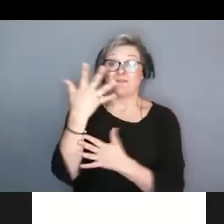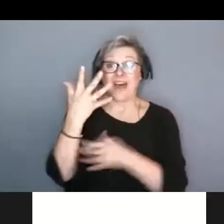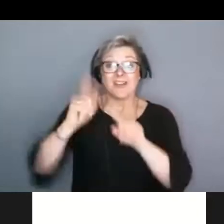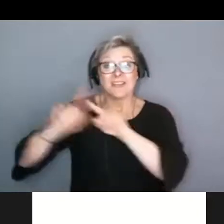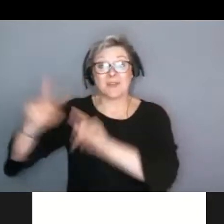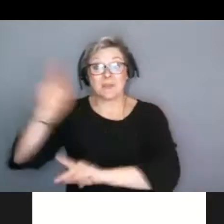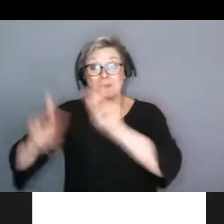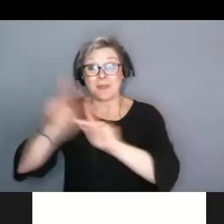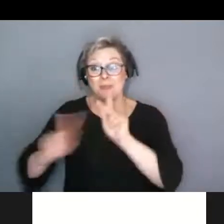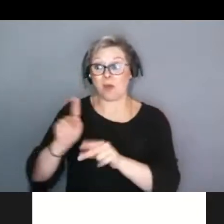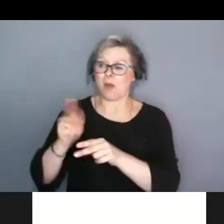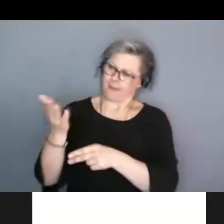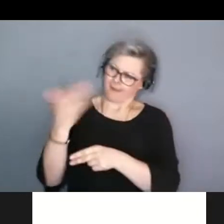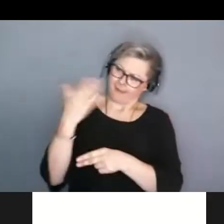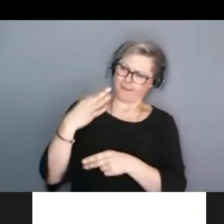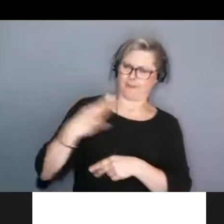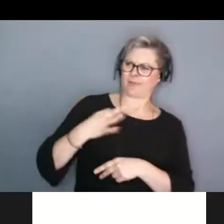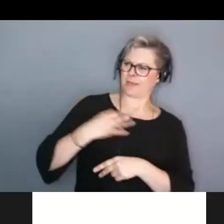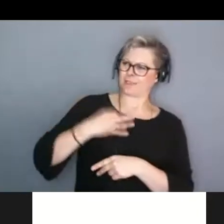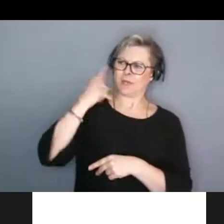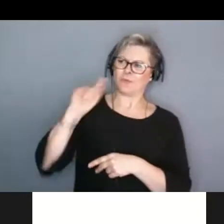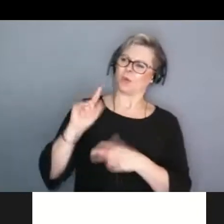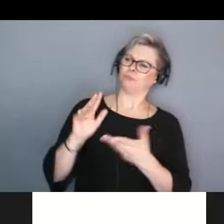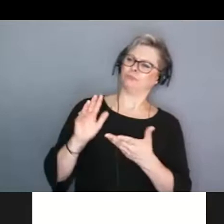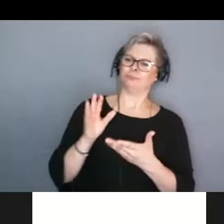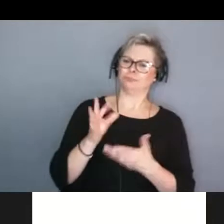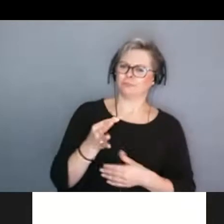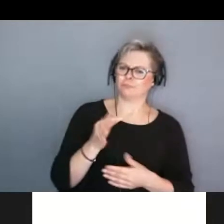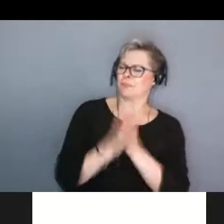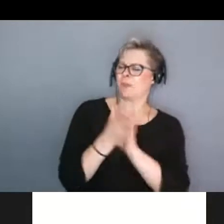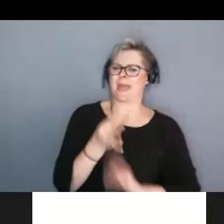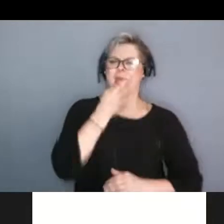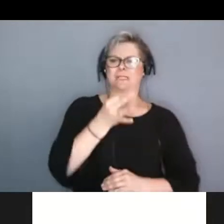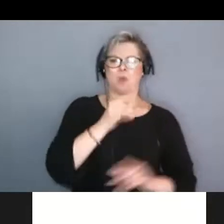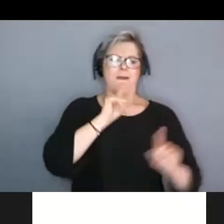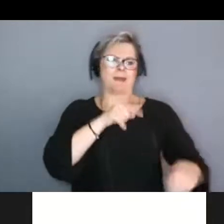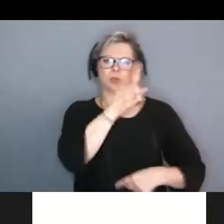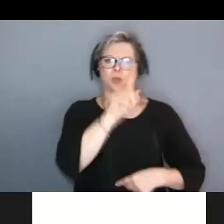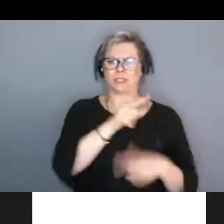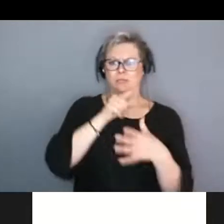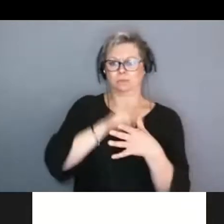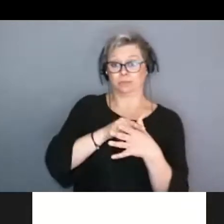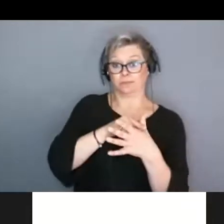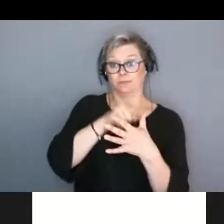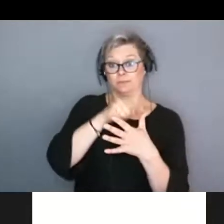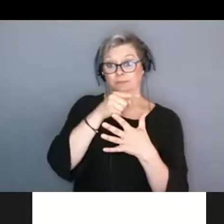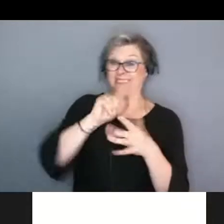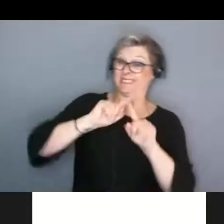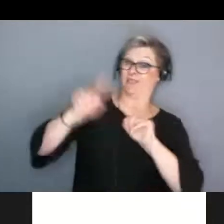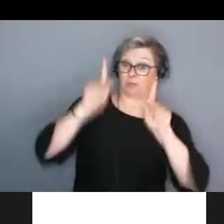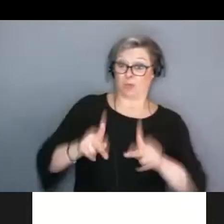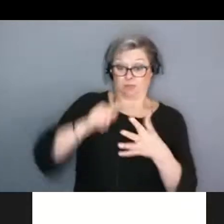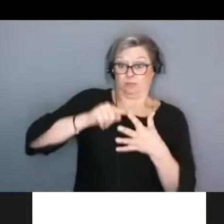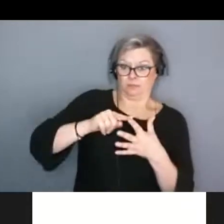to volunteer to be the local expert and the local resource person so that people can have this conversation in